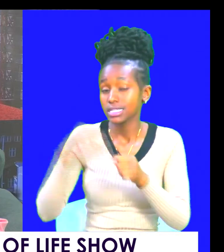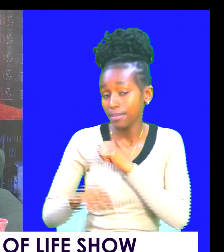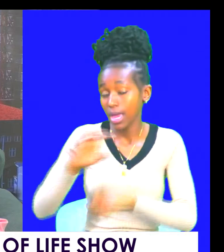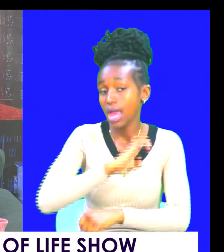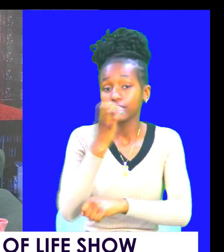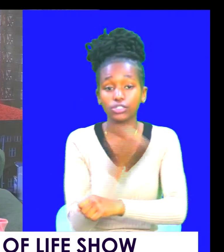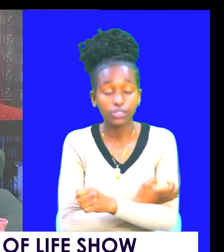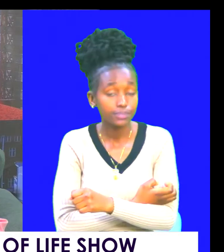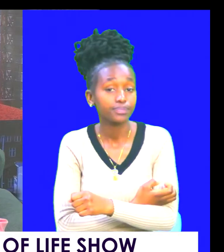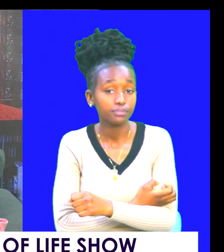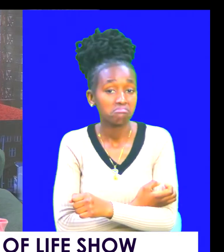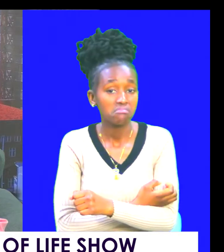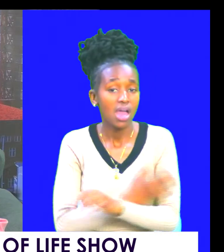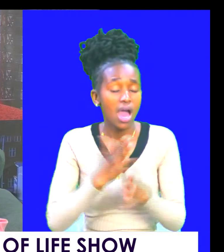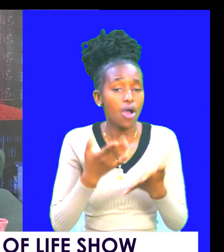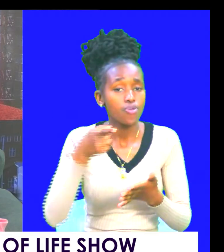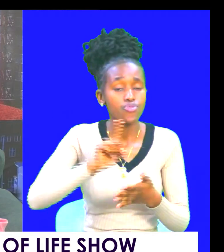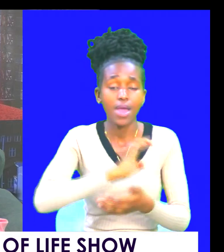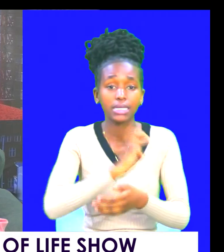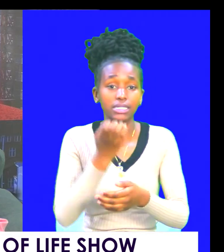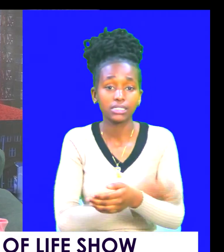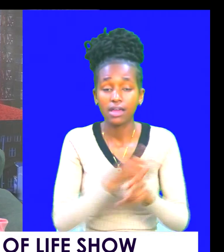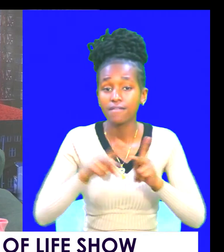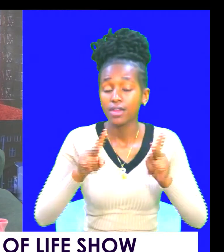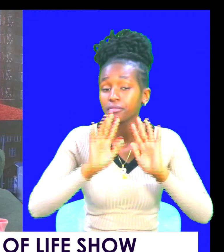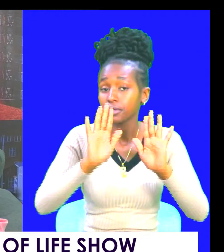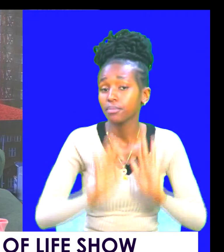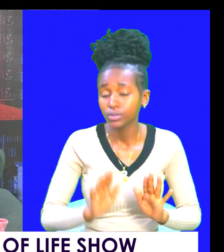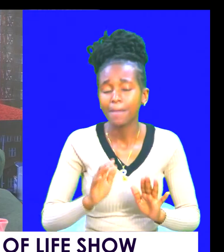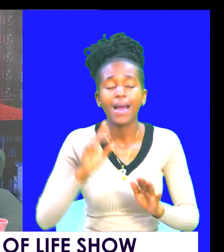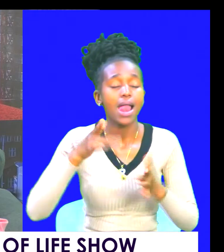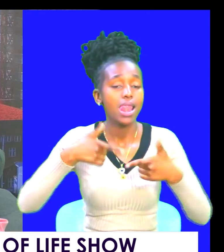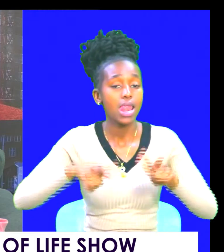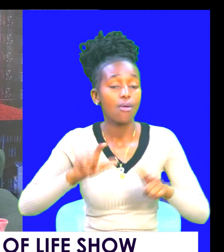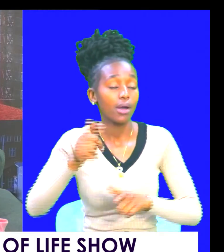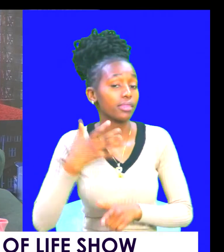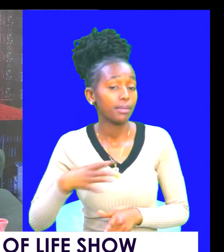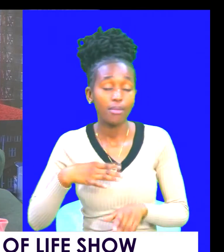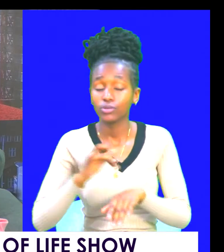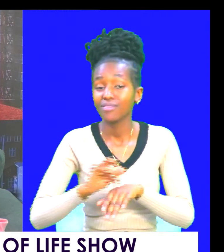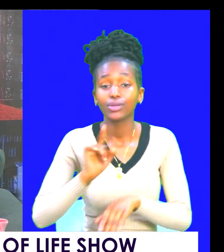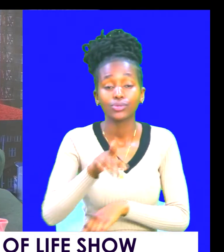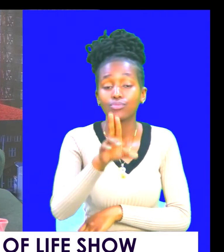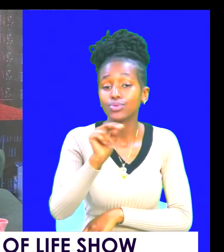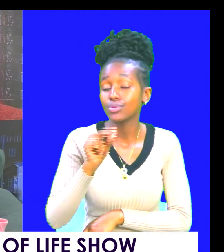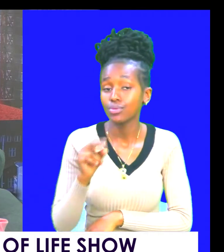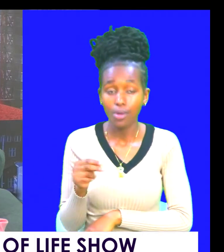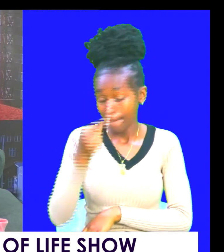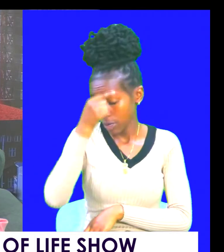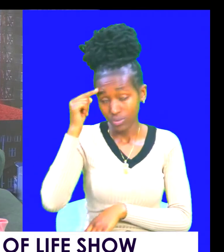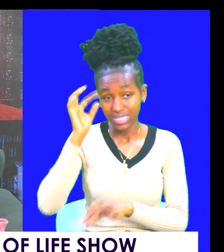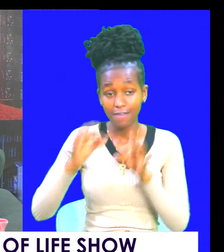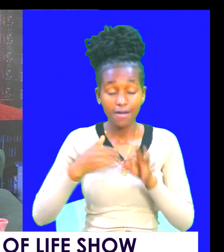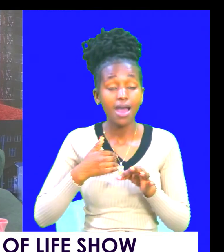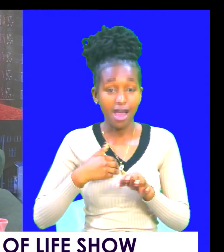the wellspring of your energy. Let that not be touched. That is the source of your